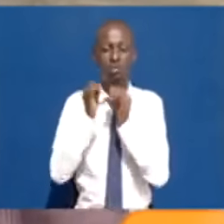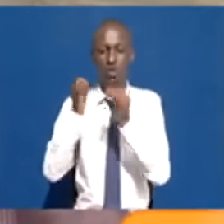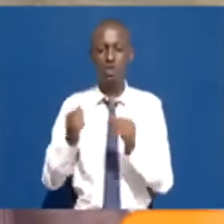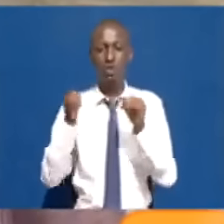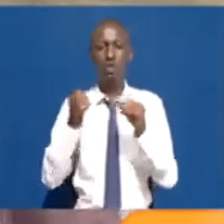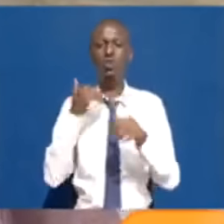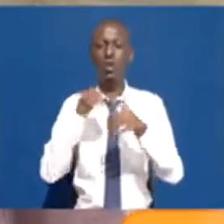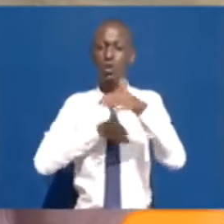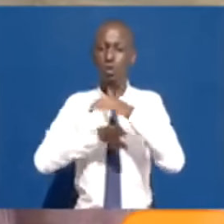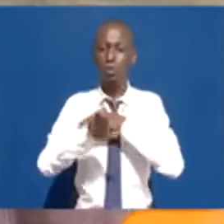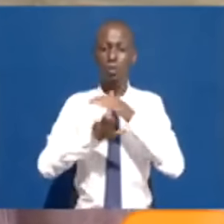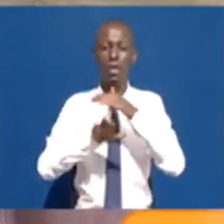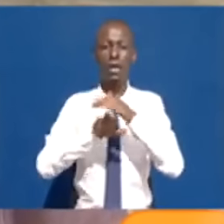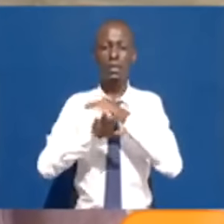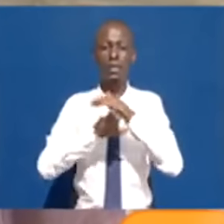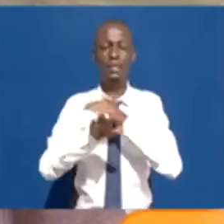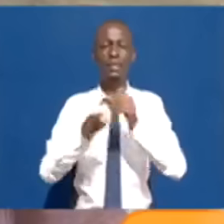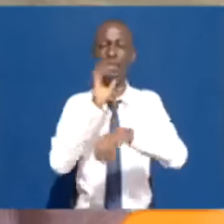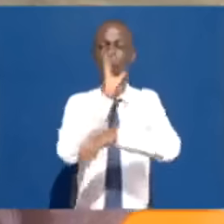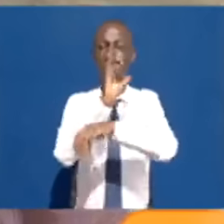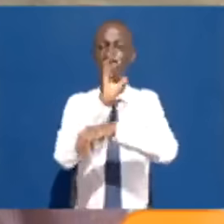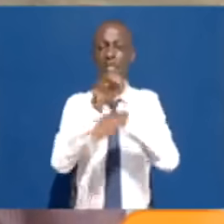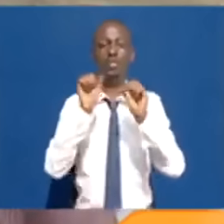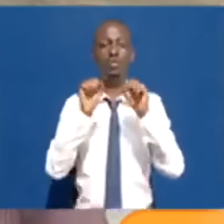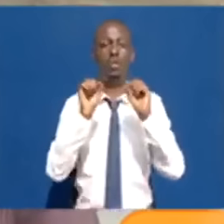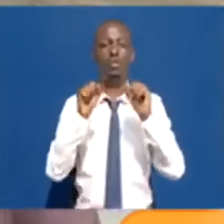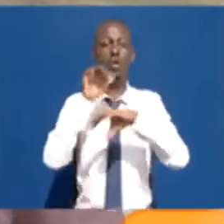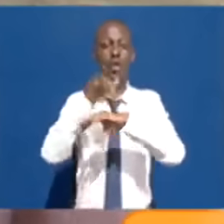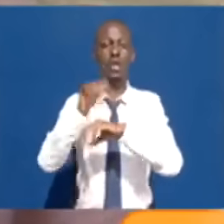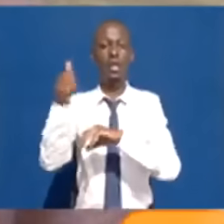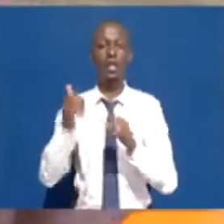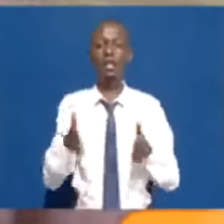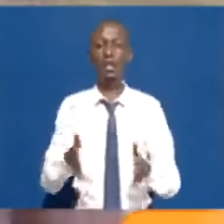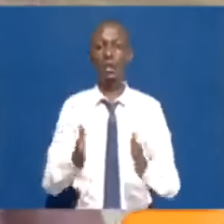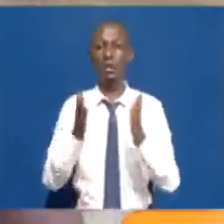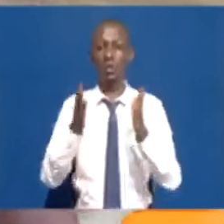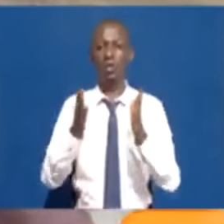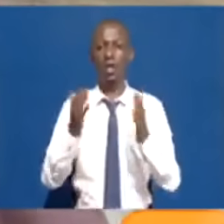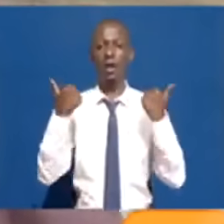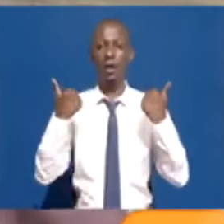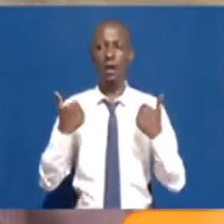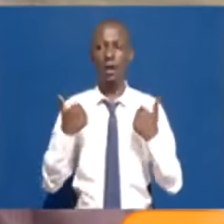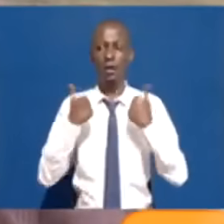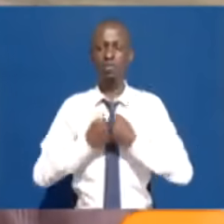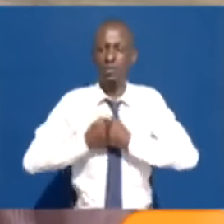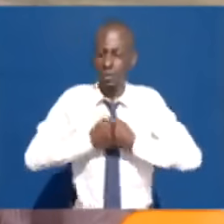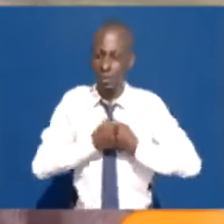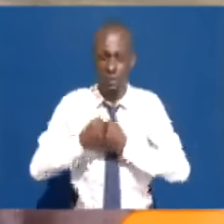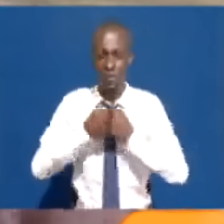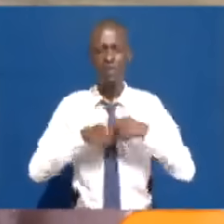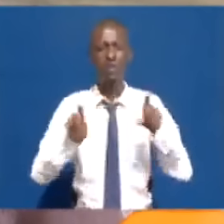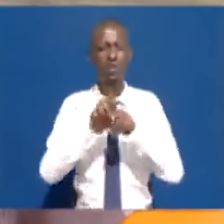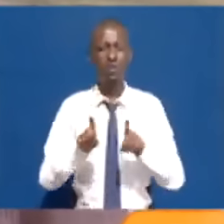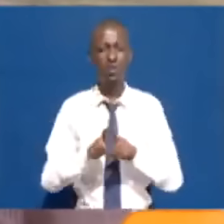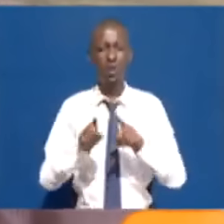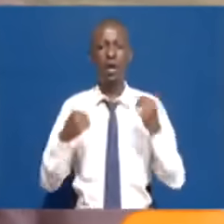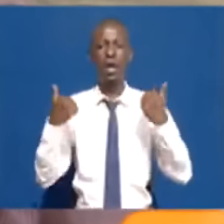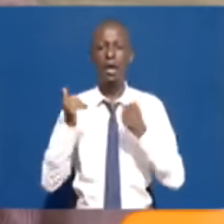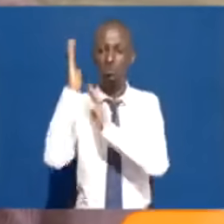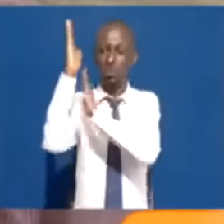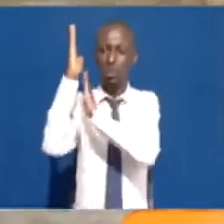to pass through the church so that they can access the other road, the other side, which comes with its own inconveniences, its own security issues